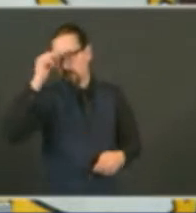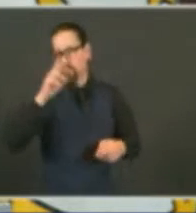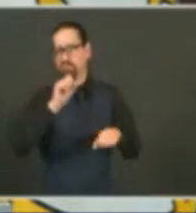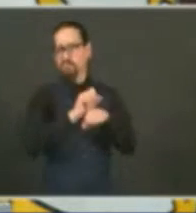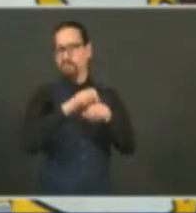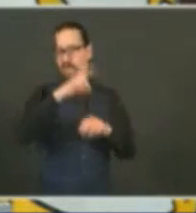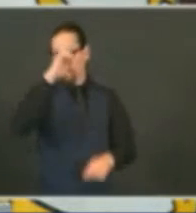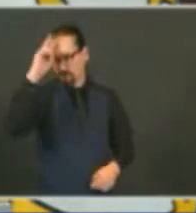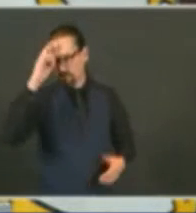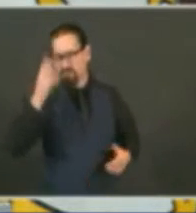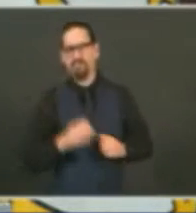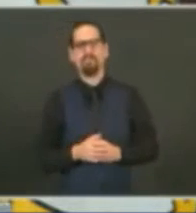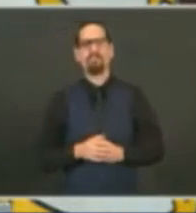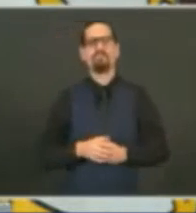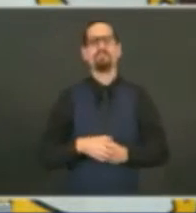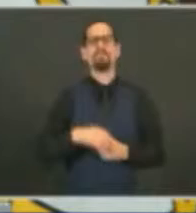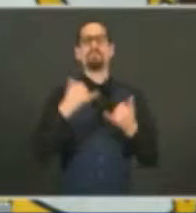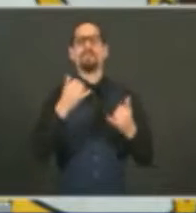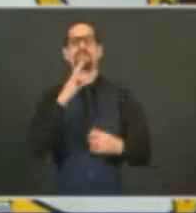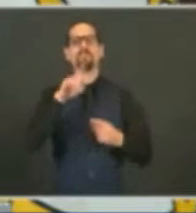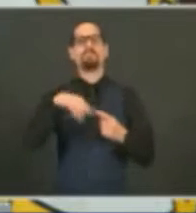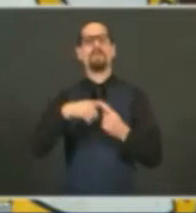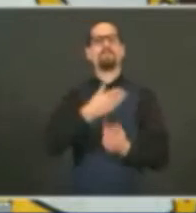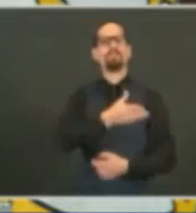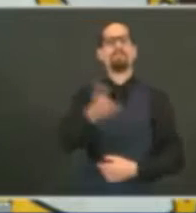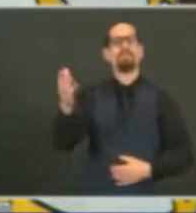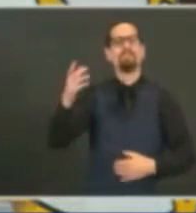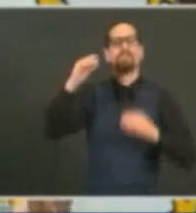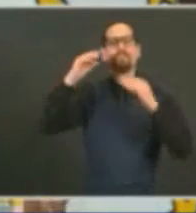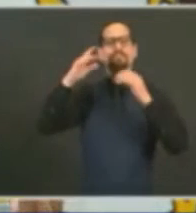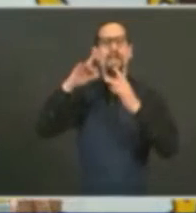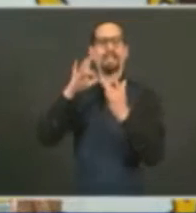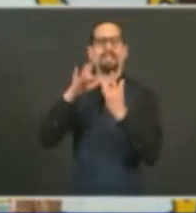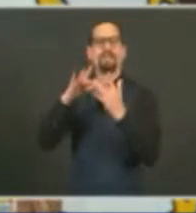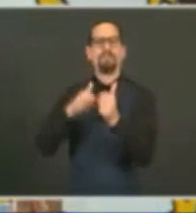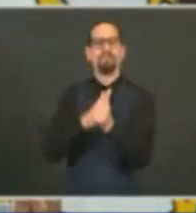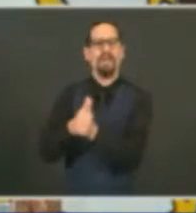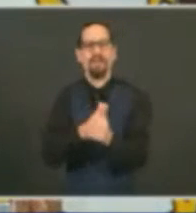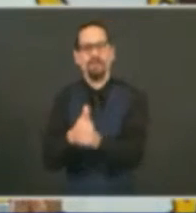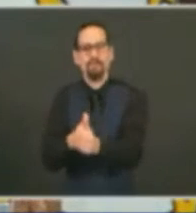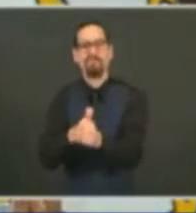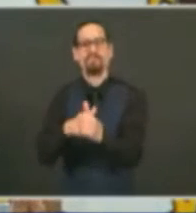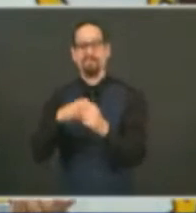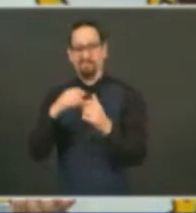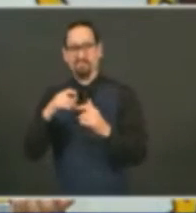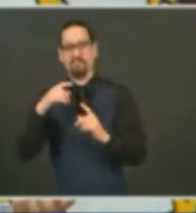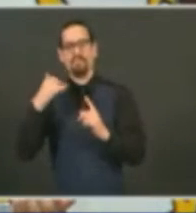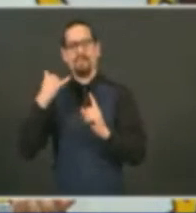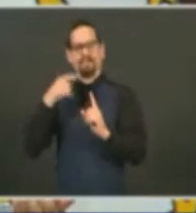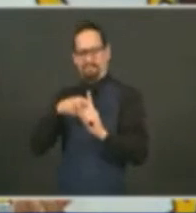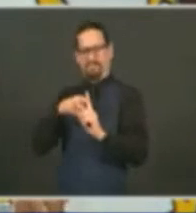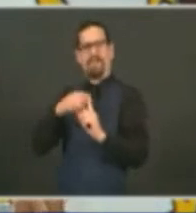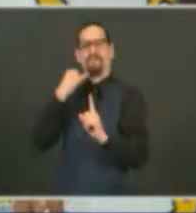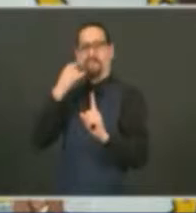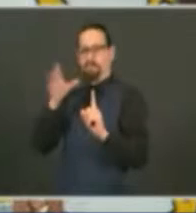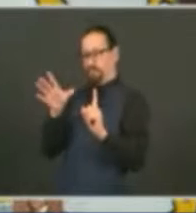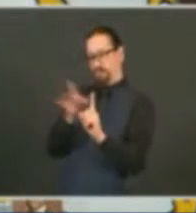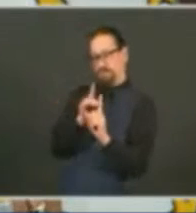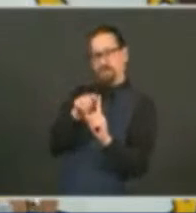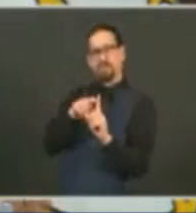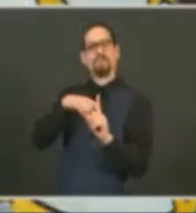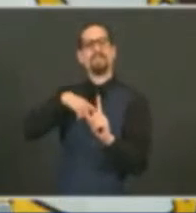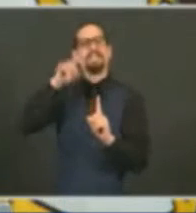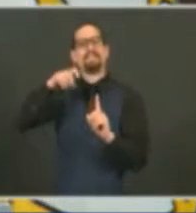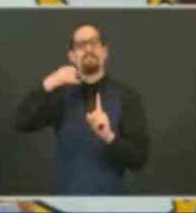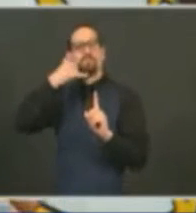tracers, within a day or two, we've had hundreds, if not 1,000 people raise their hands.